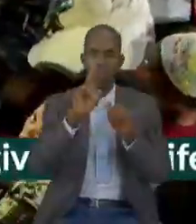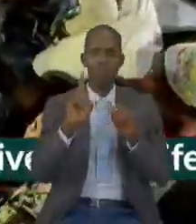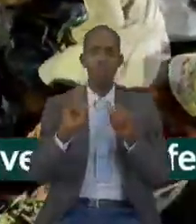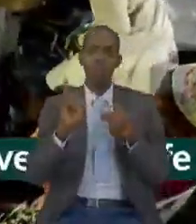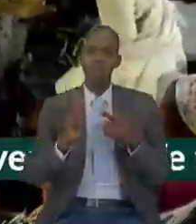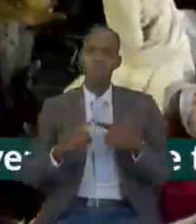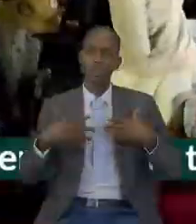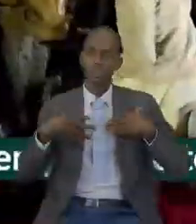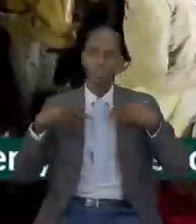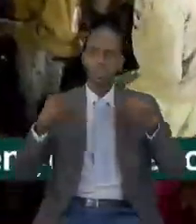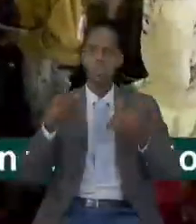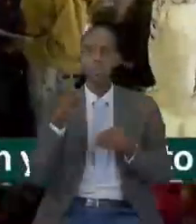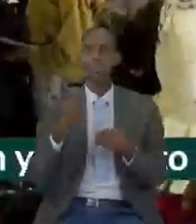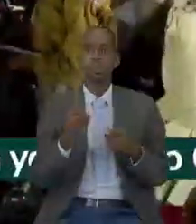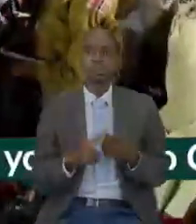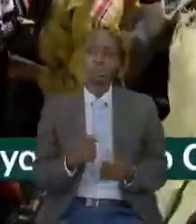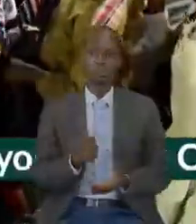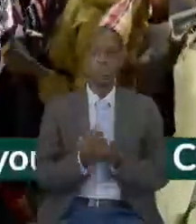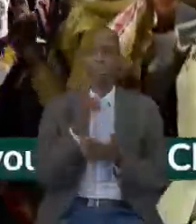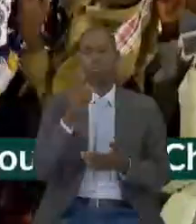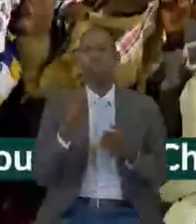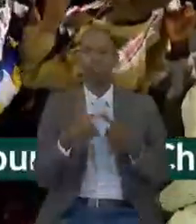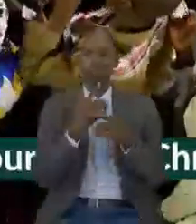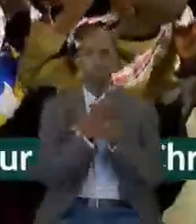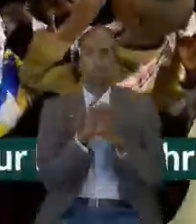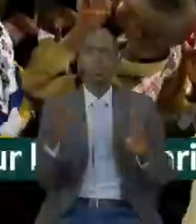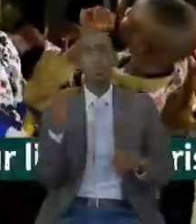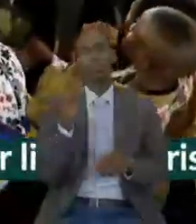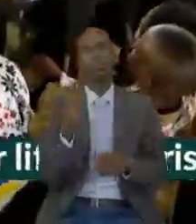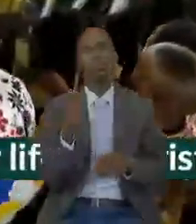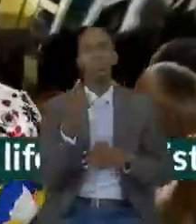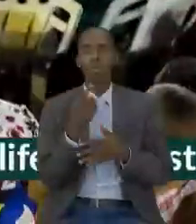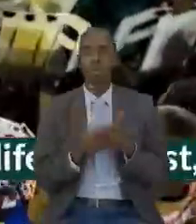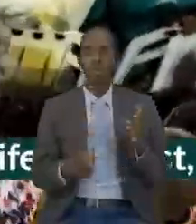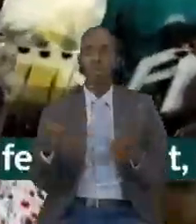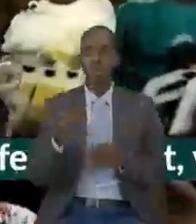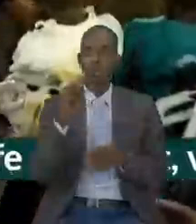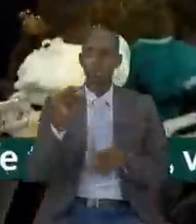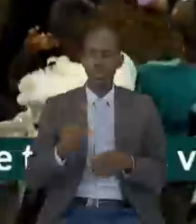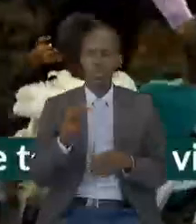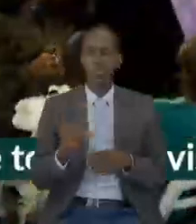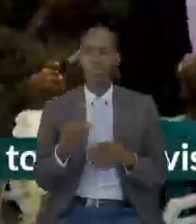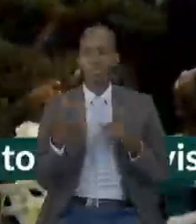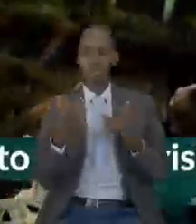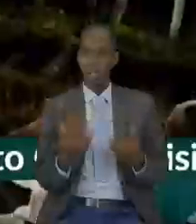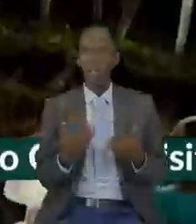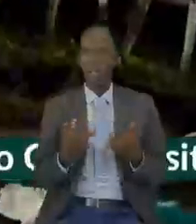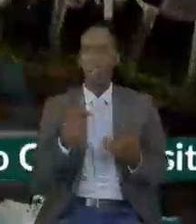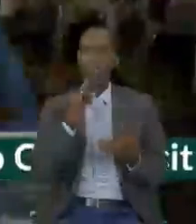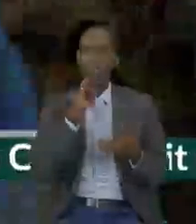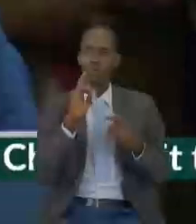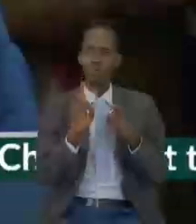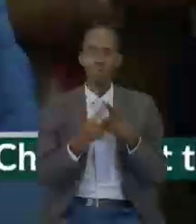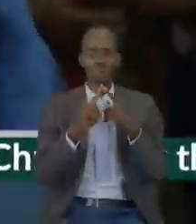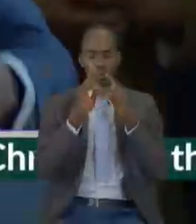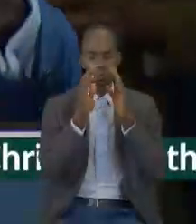to the stage. Don't come out. Choristers, remain with them. So you bring them out to testify